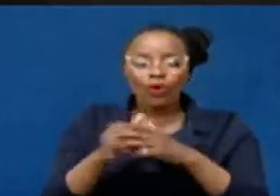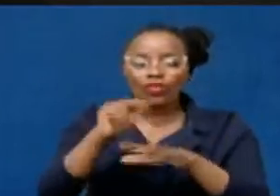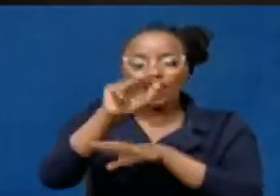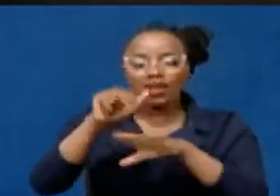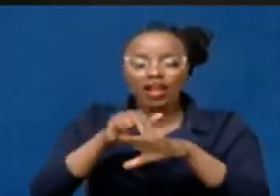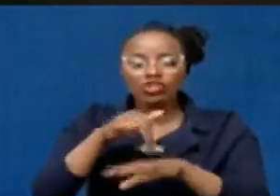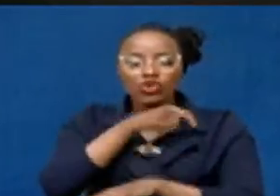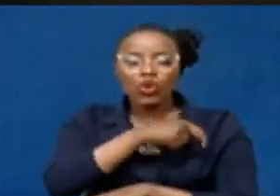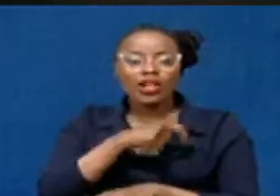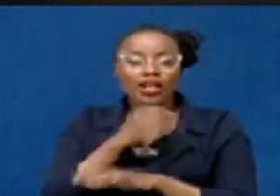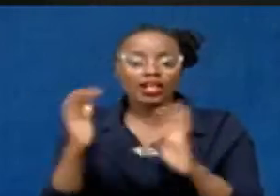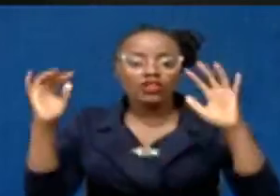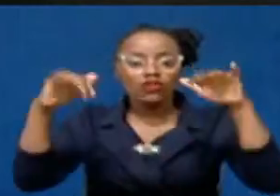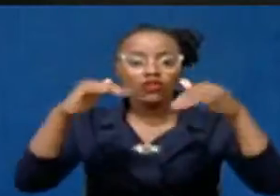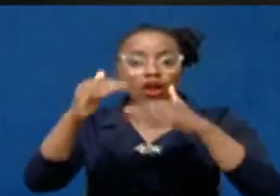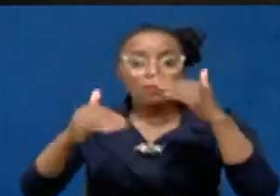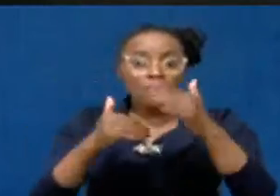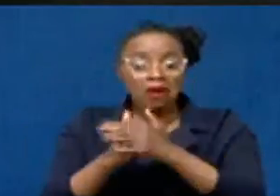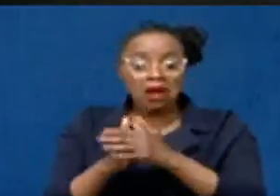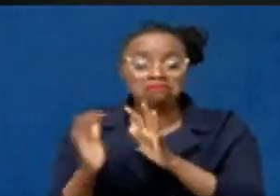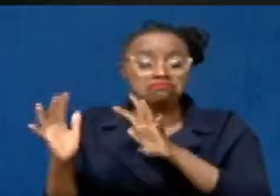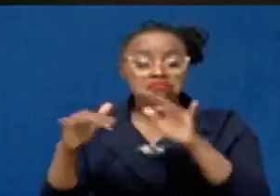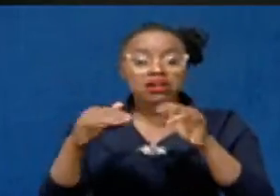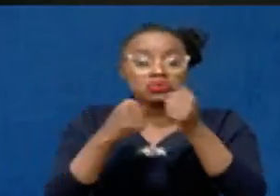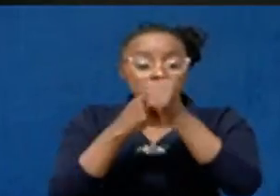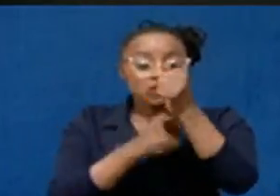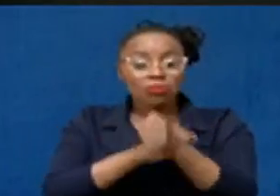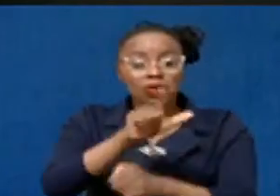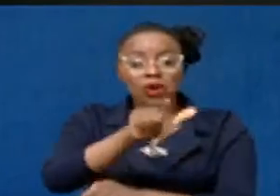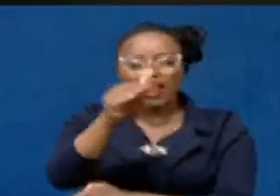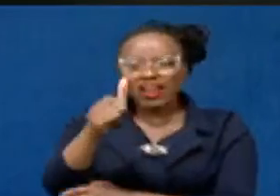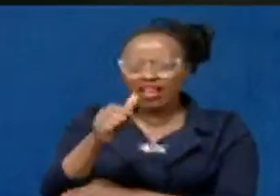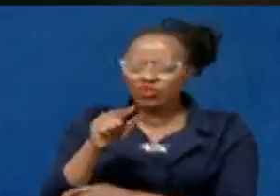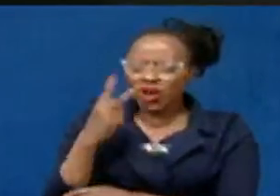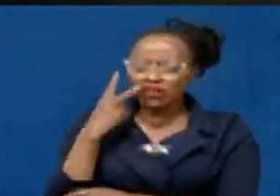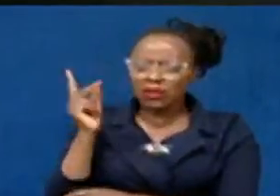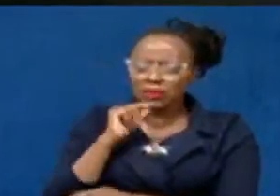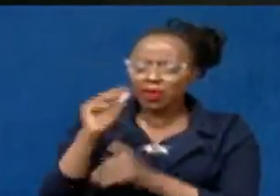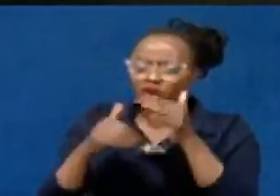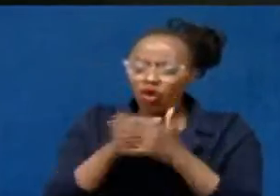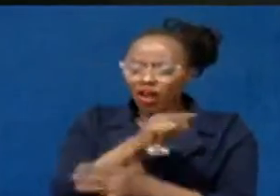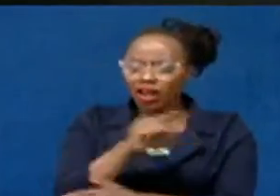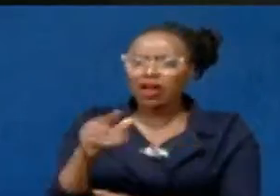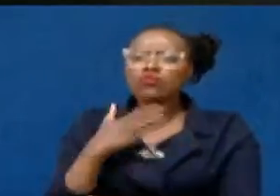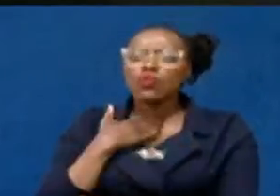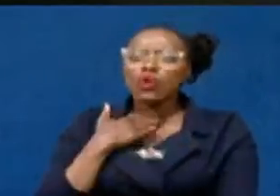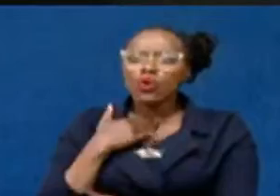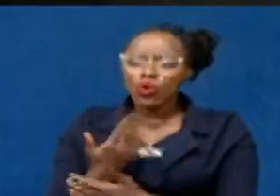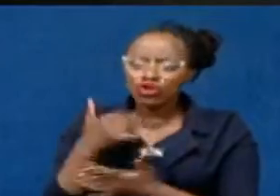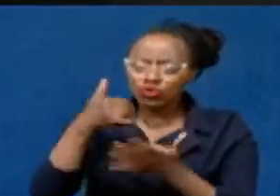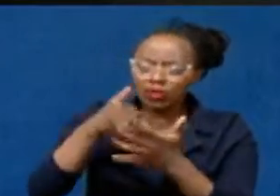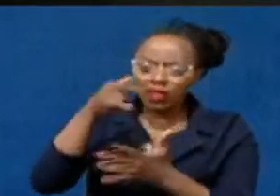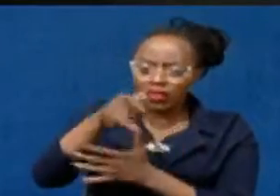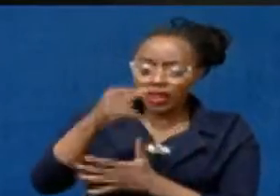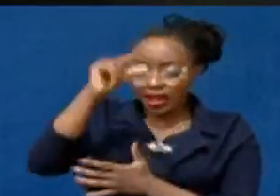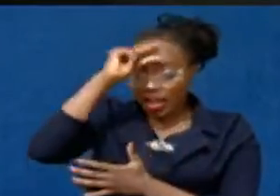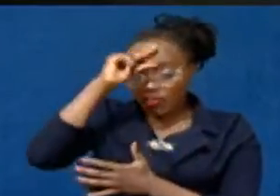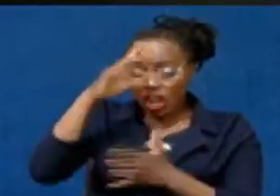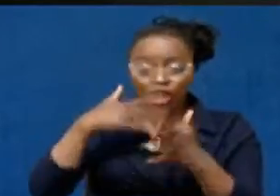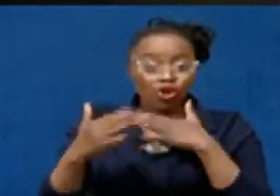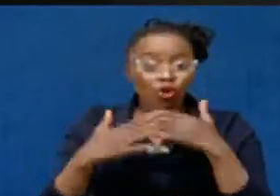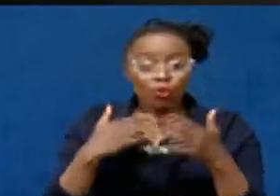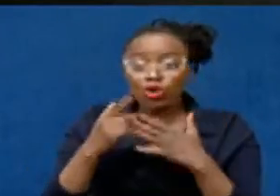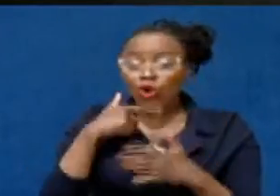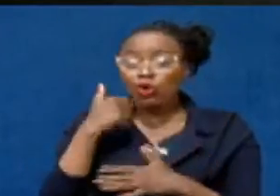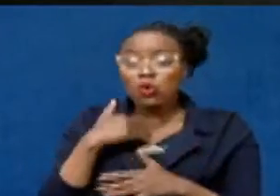national delegates conferences when they're all, sort of coming to support each other. Do you realize about all of them wanting kuwa ndani ya serikali? Nobody wants